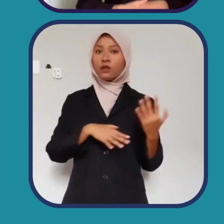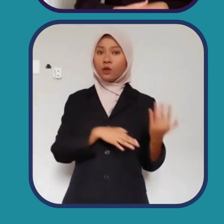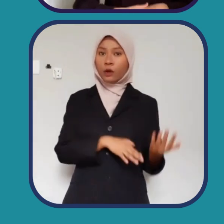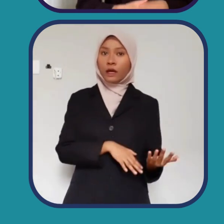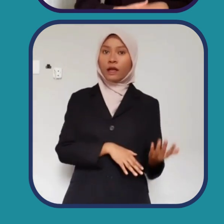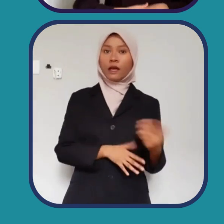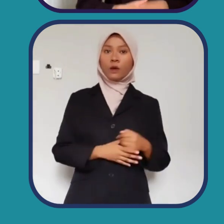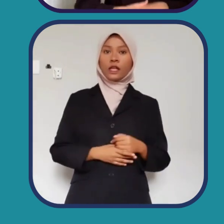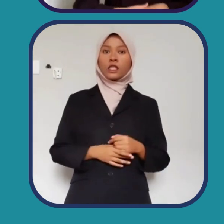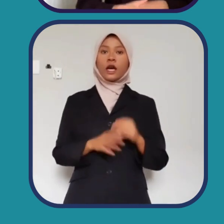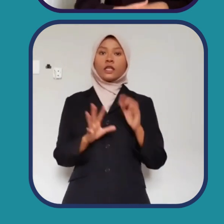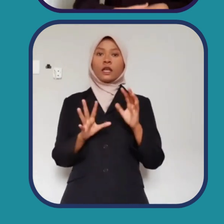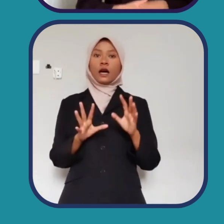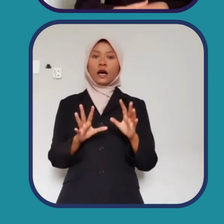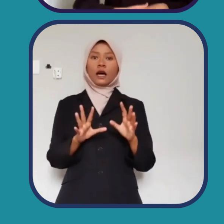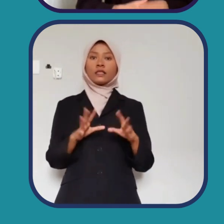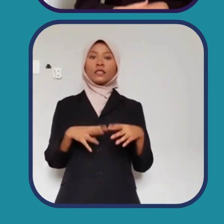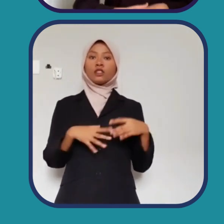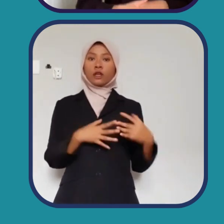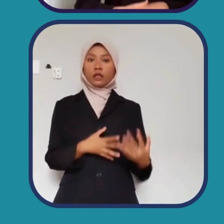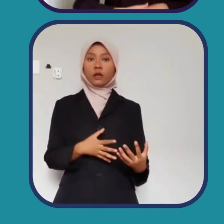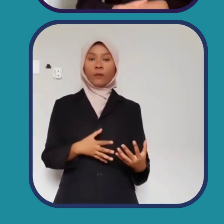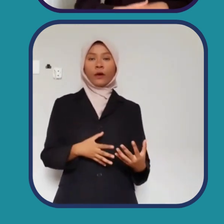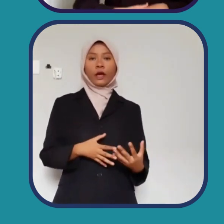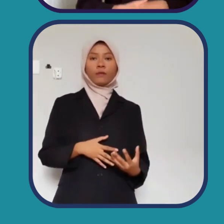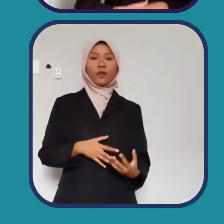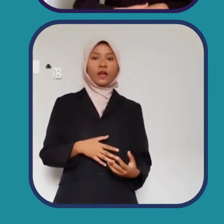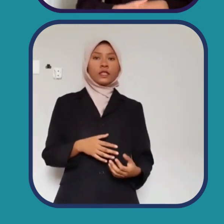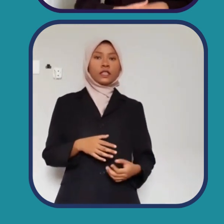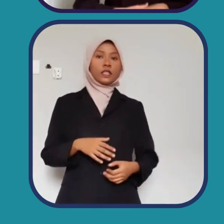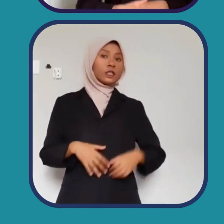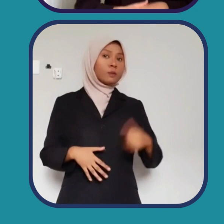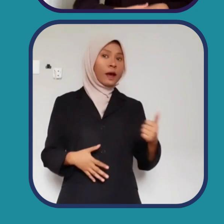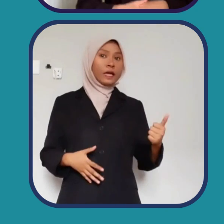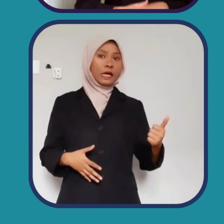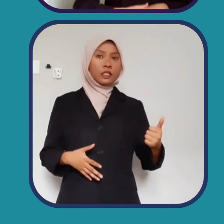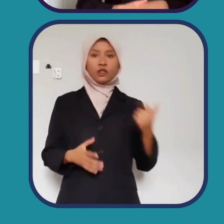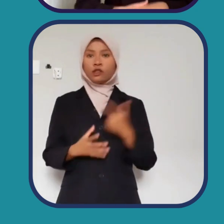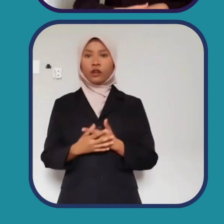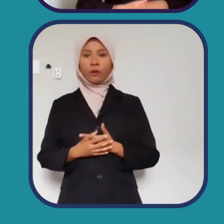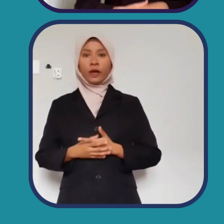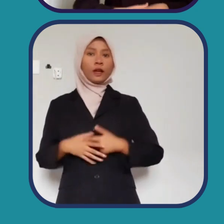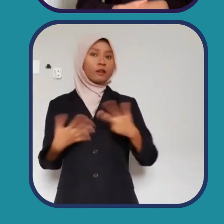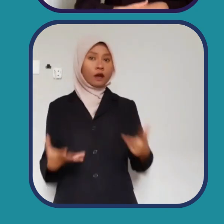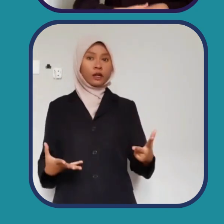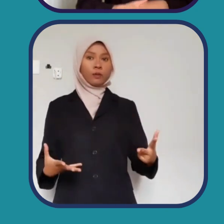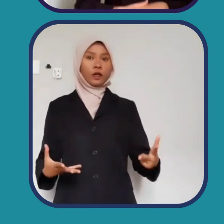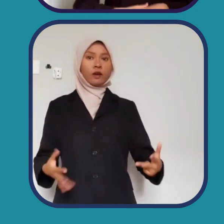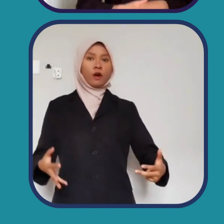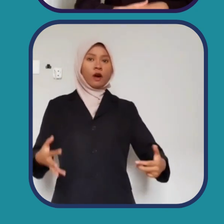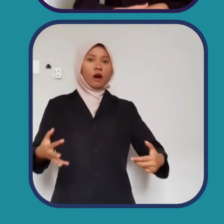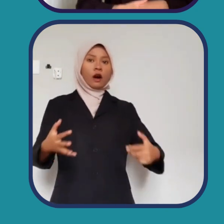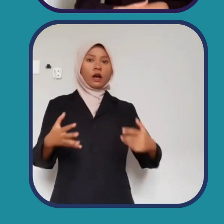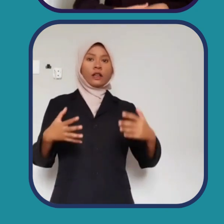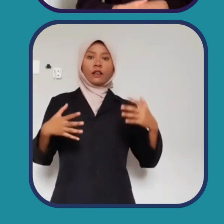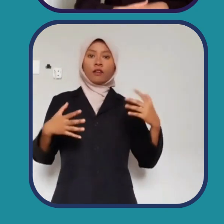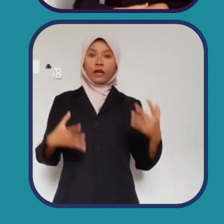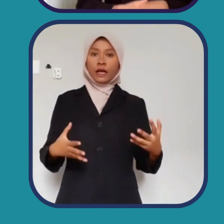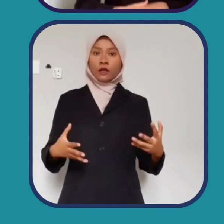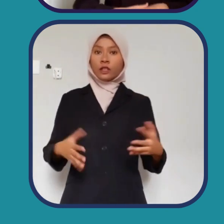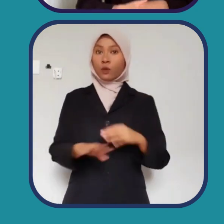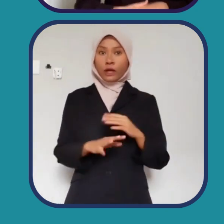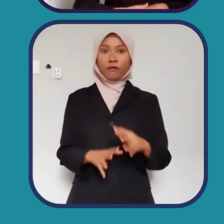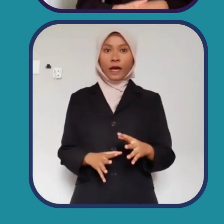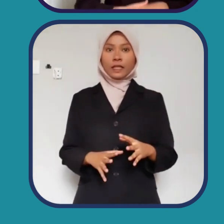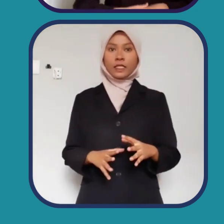pick those 3 languages as a starting point, such as Spanish, German, and Arabic are the